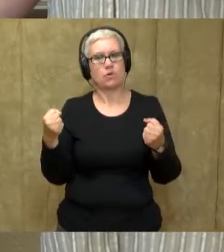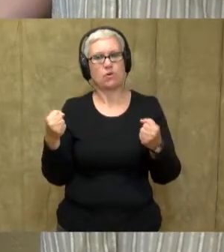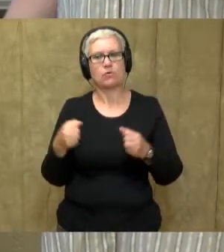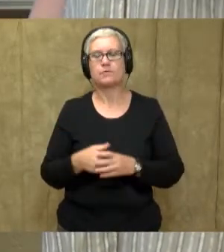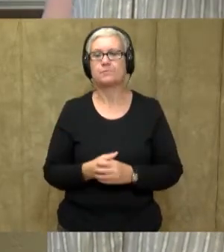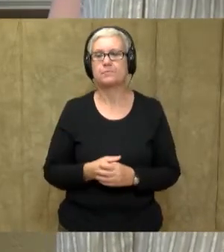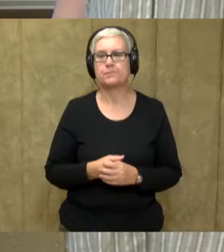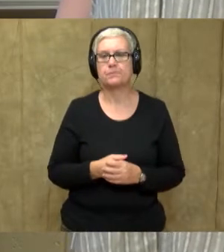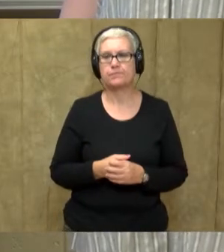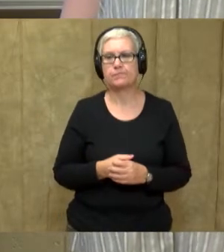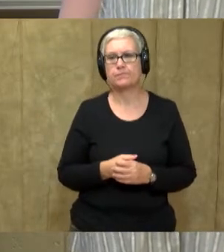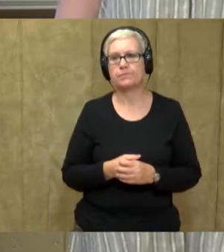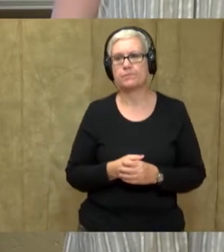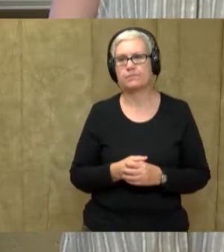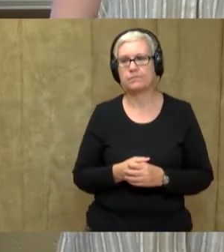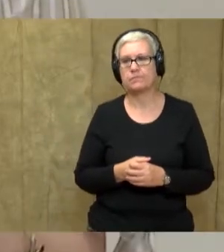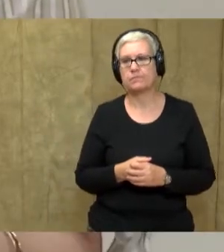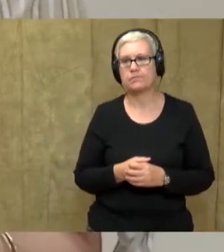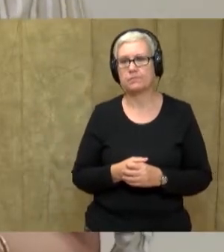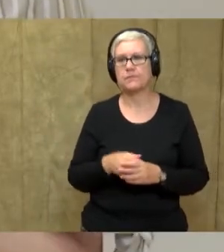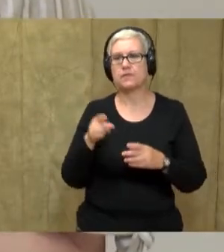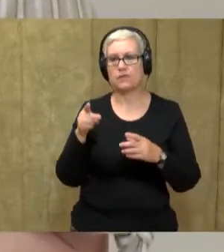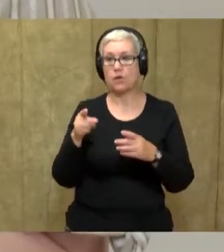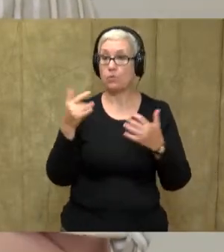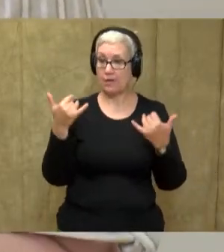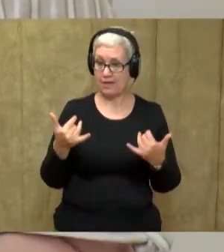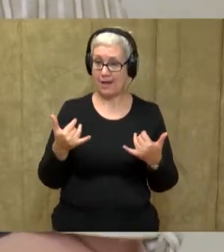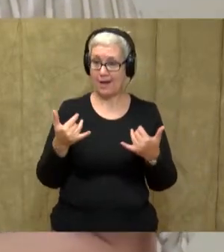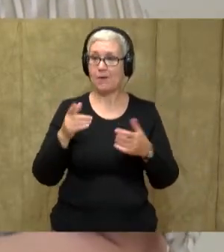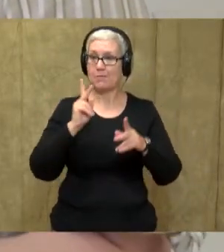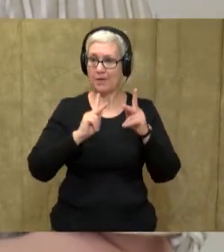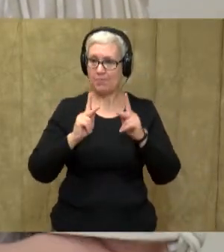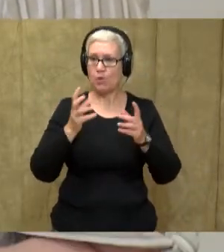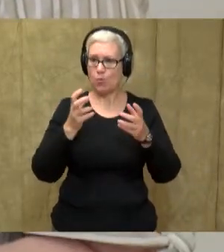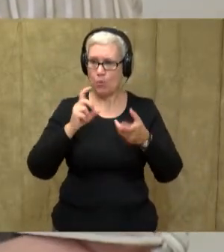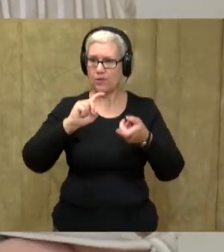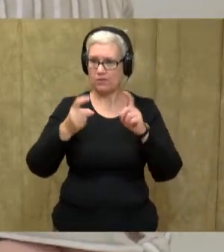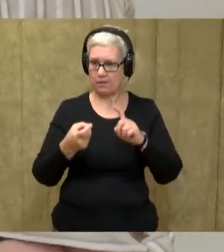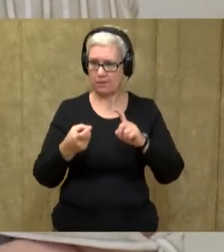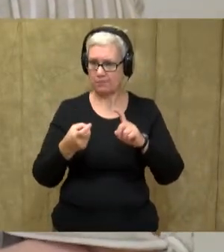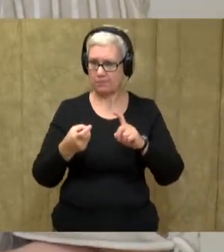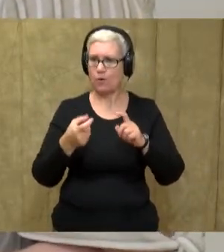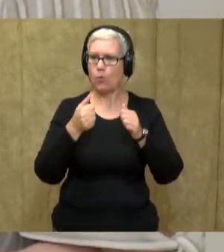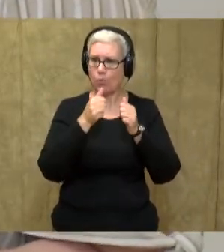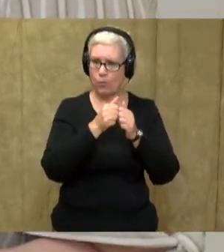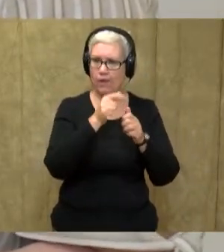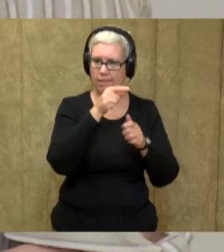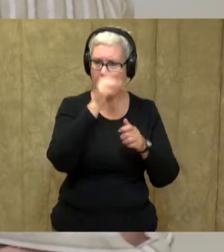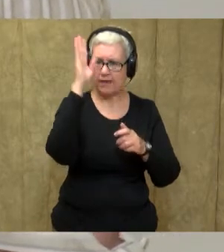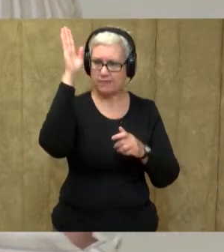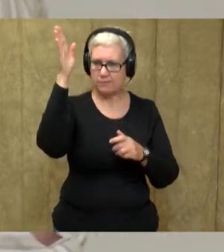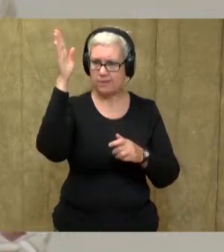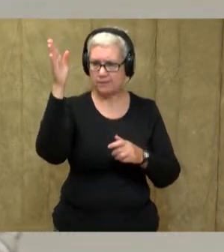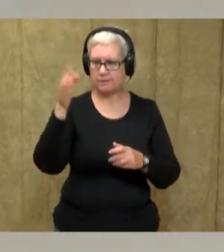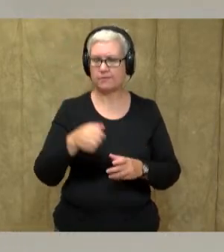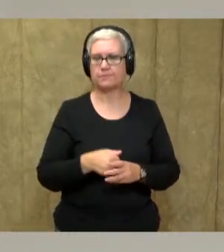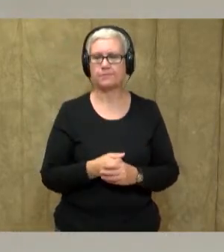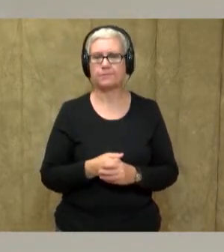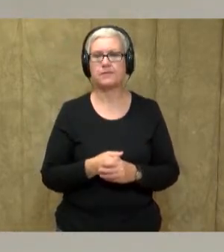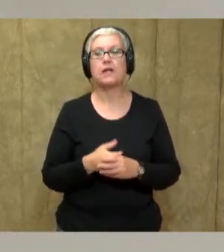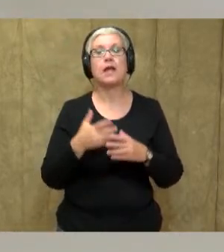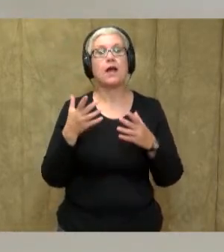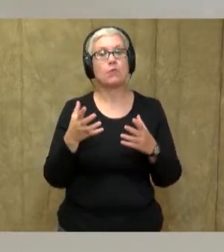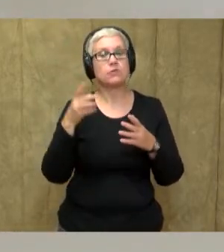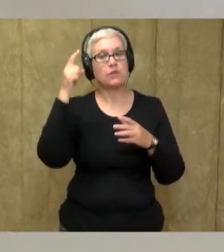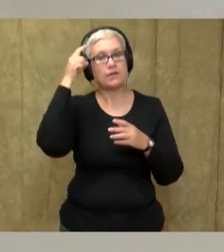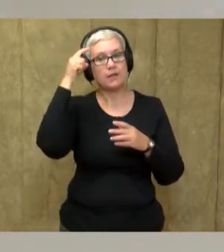to literally make change. We're going to look at the next paragraph as well. Okay, and I want you to be considering these questions as